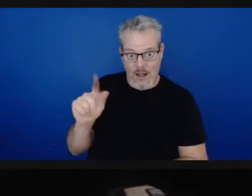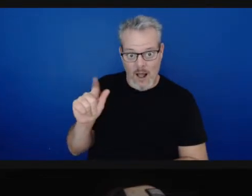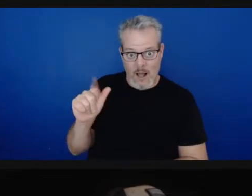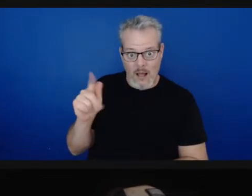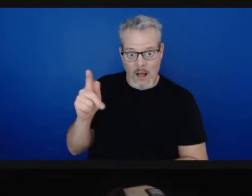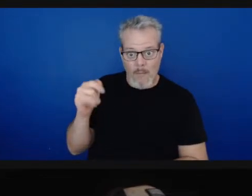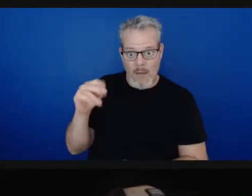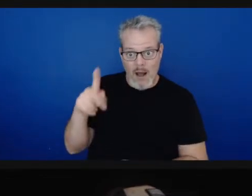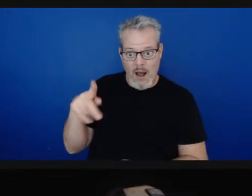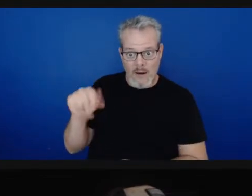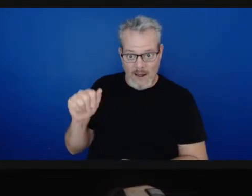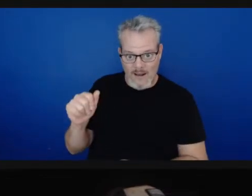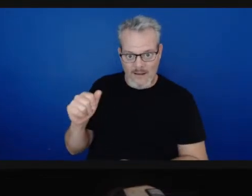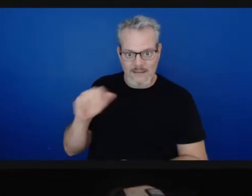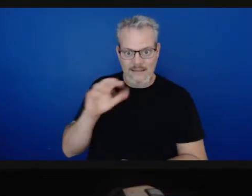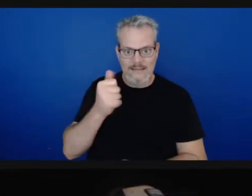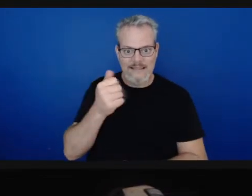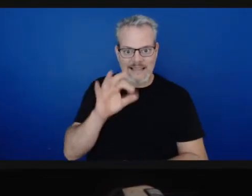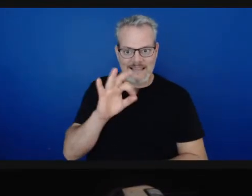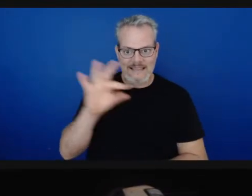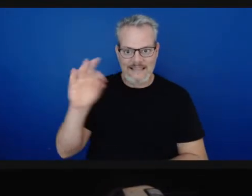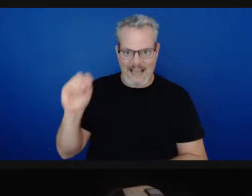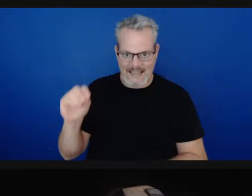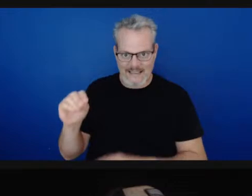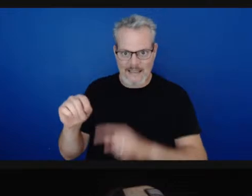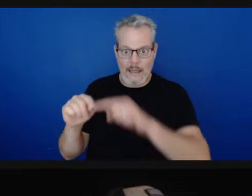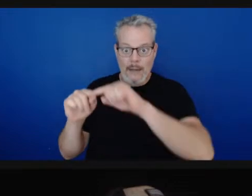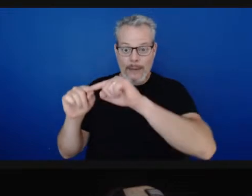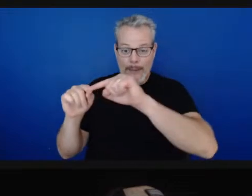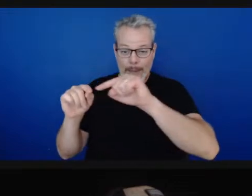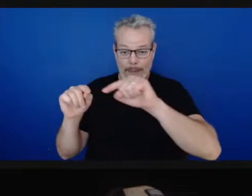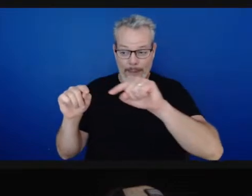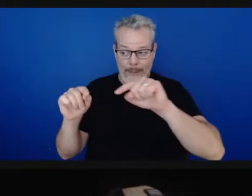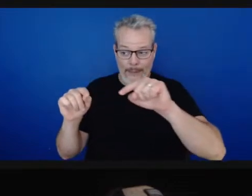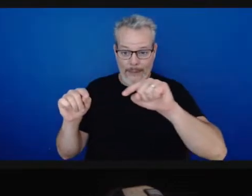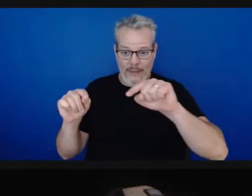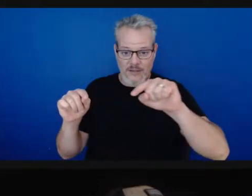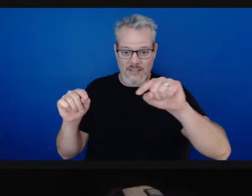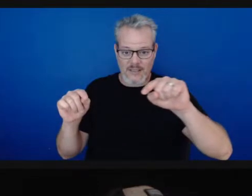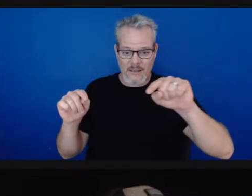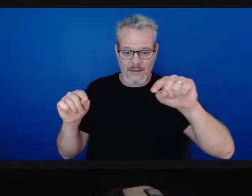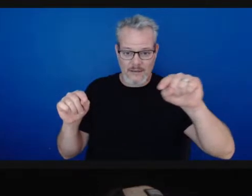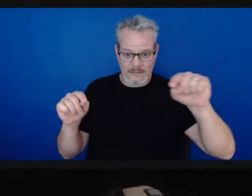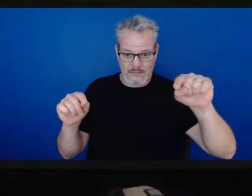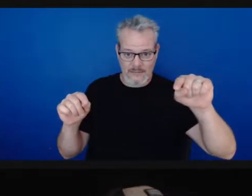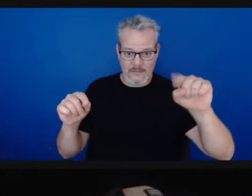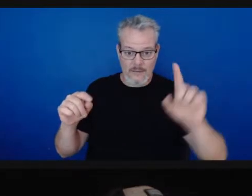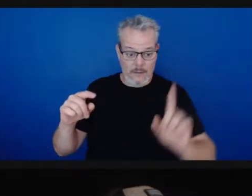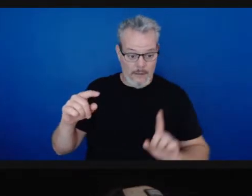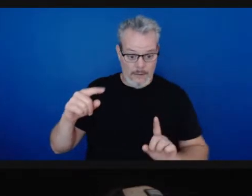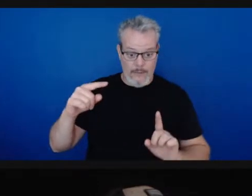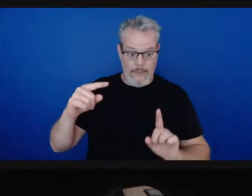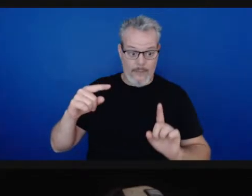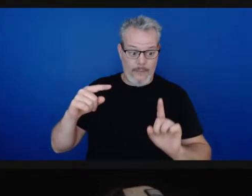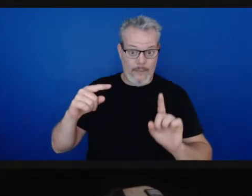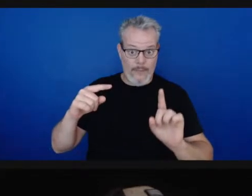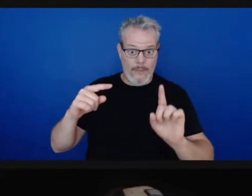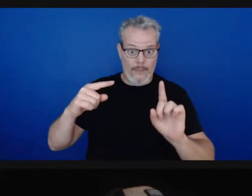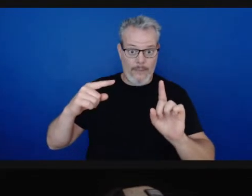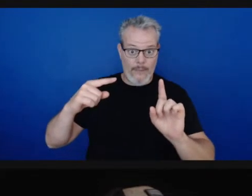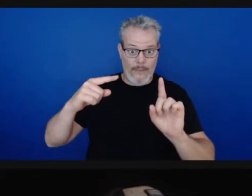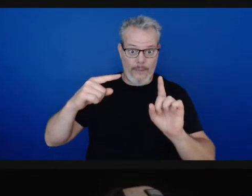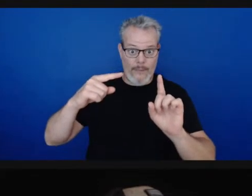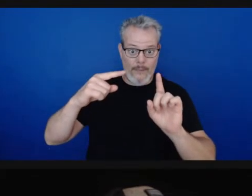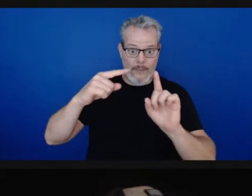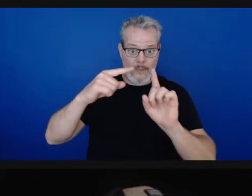right there. Here's a flow coming down. There is this high piece of land called a horst over here